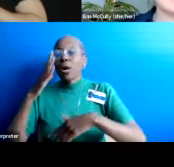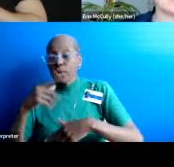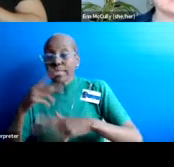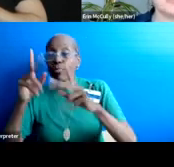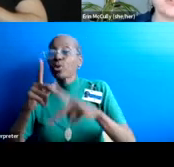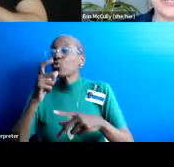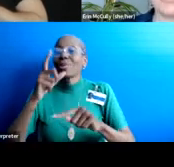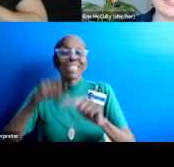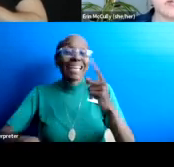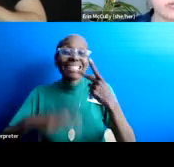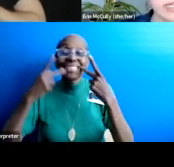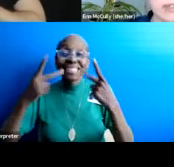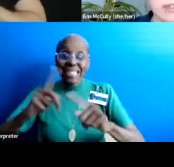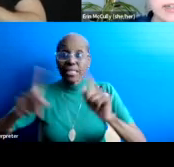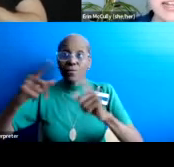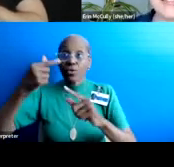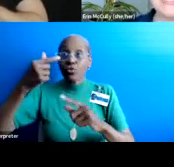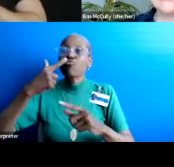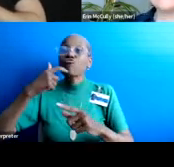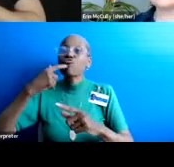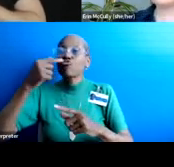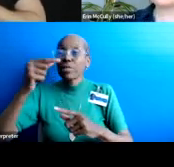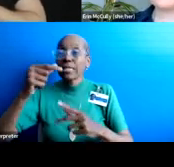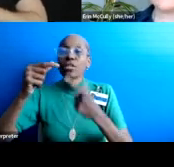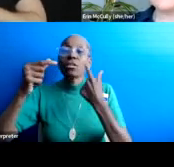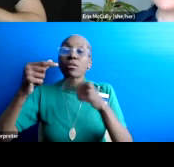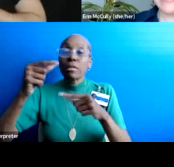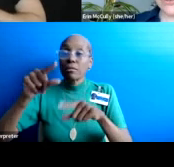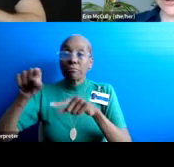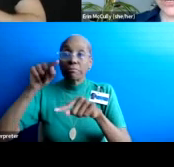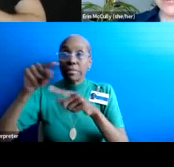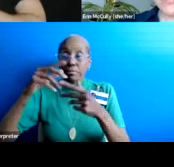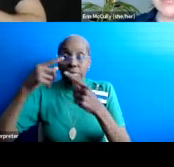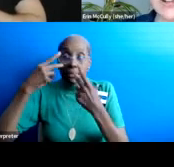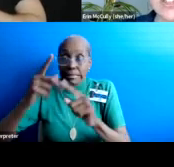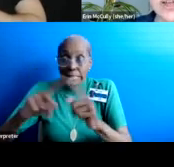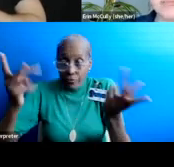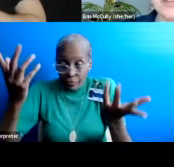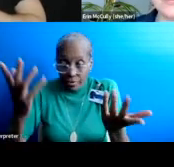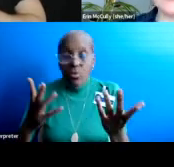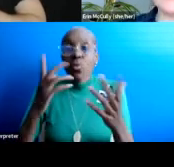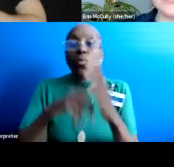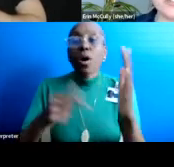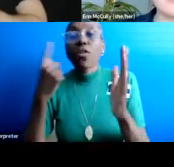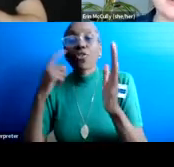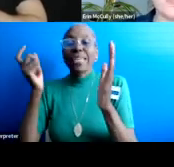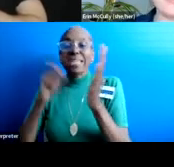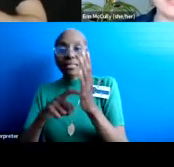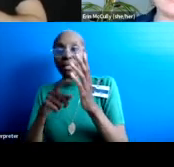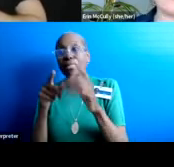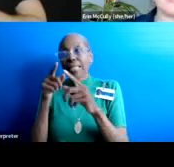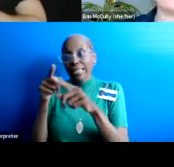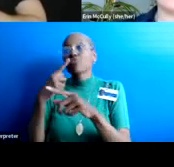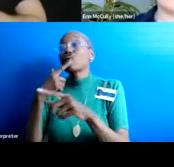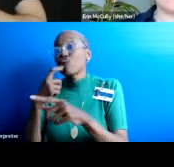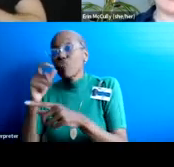see the difference between red and green, they need some other indicator to tell them the difference between